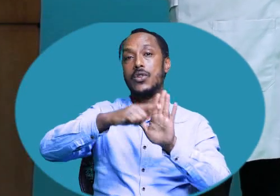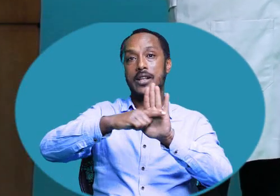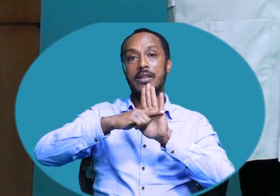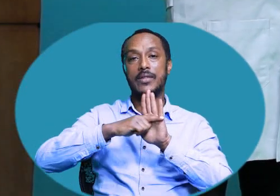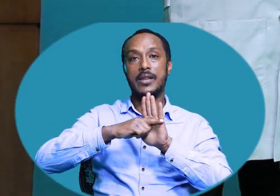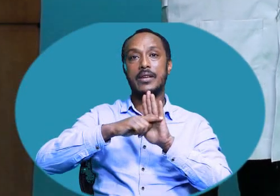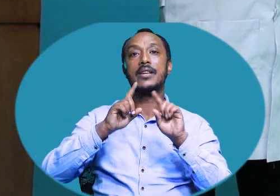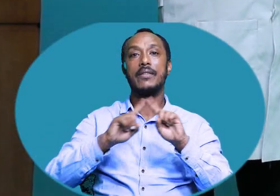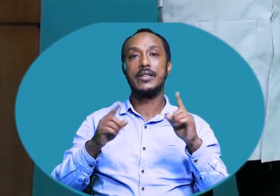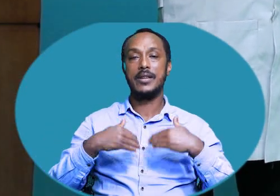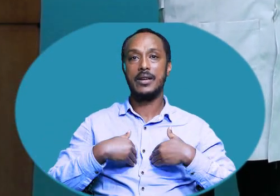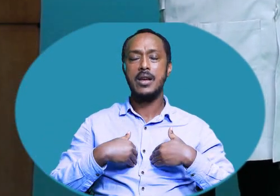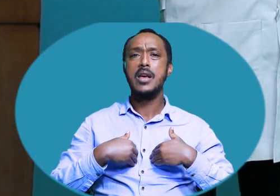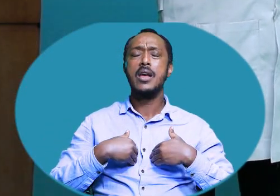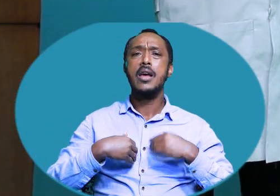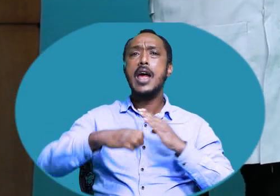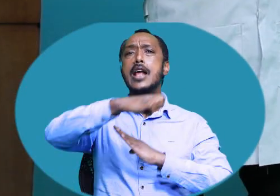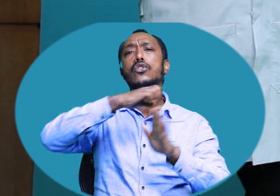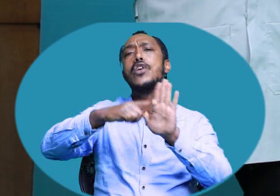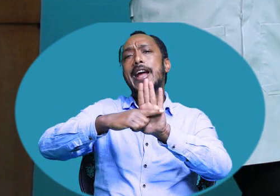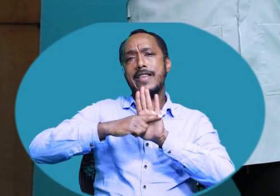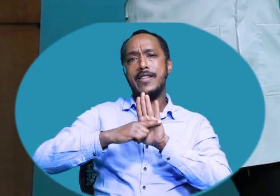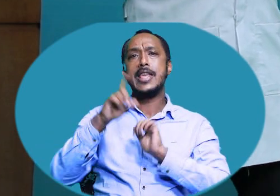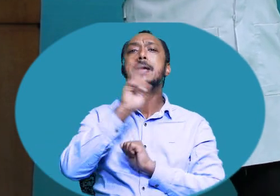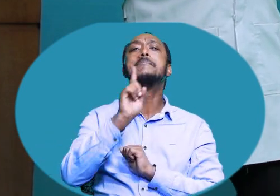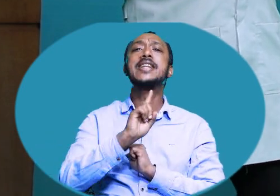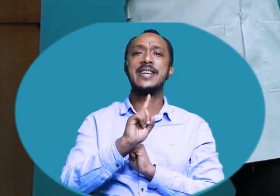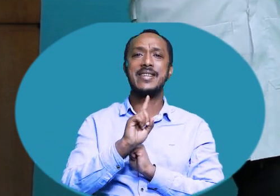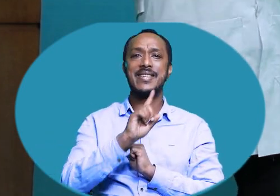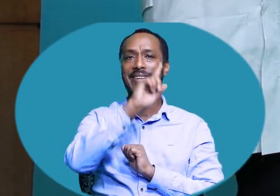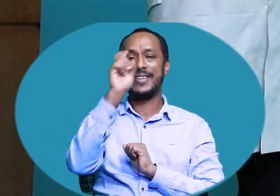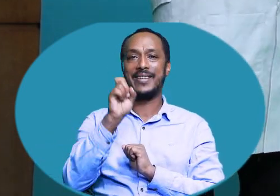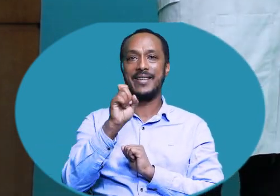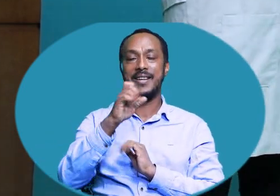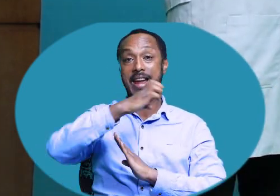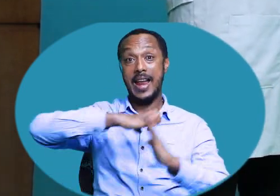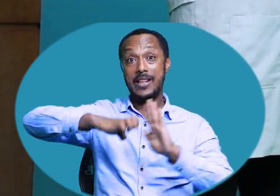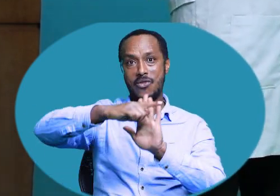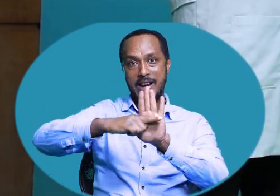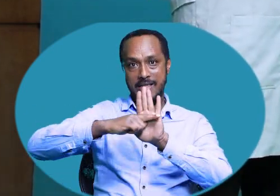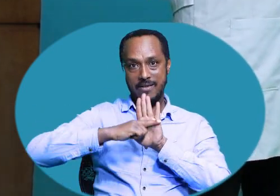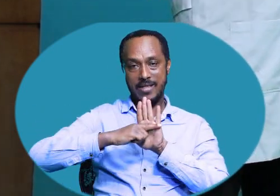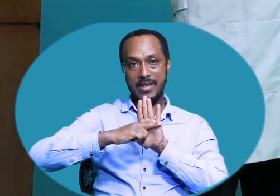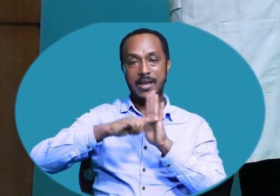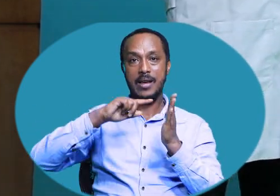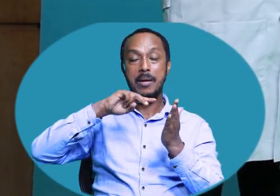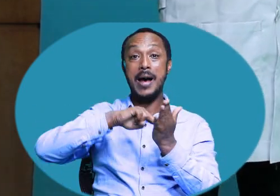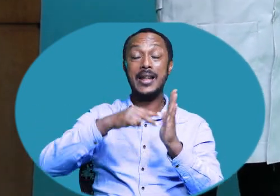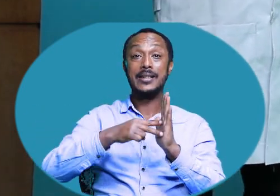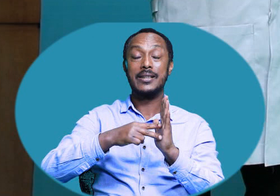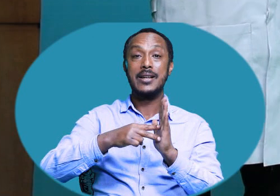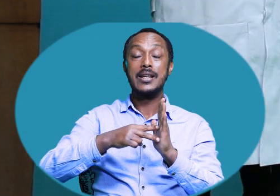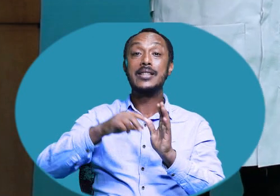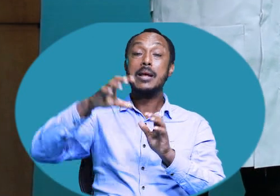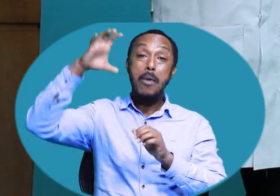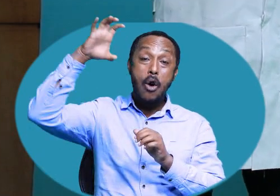what is electronegativity? You know electronegativity in chapter 2. Electronegativity is what? The power of the atom